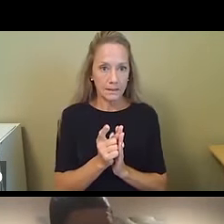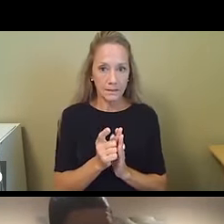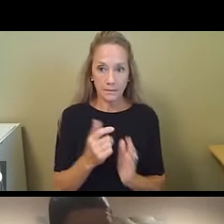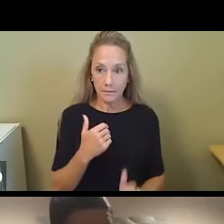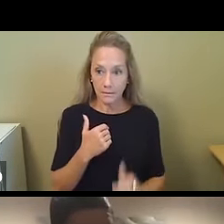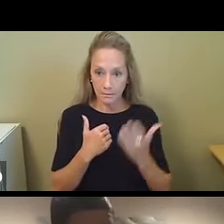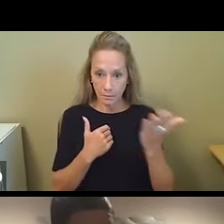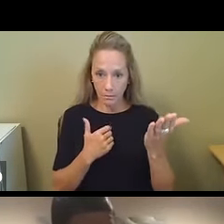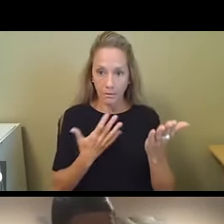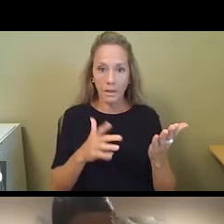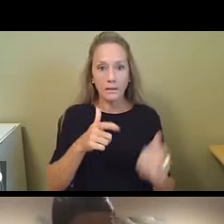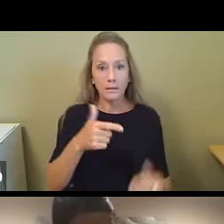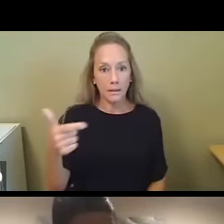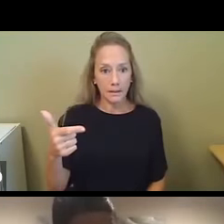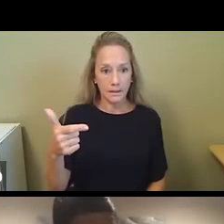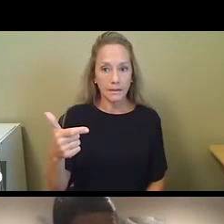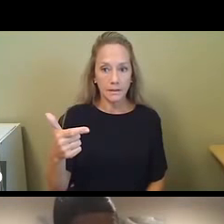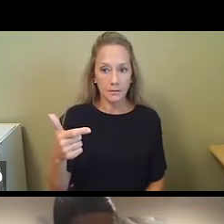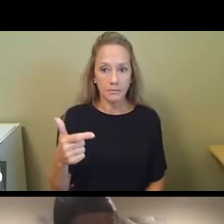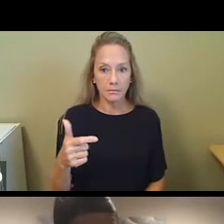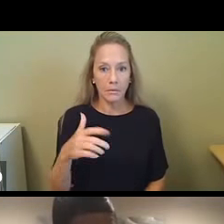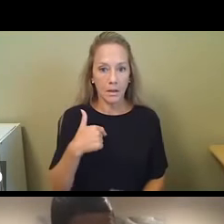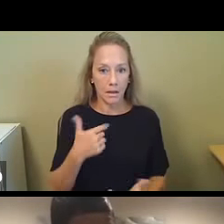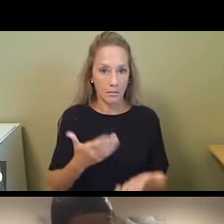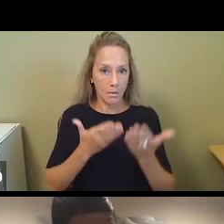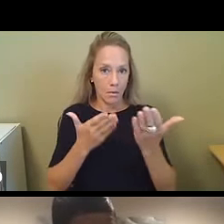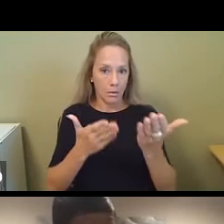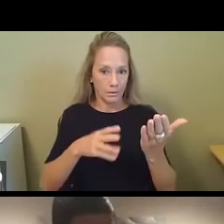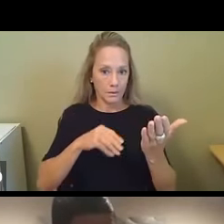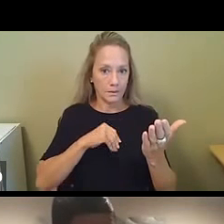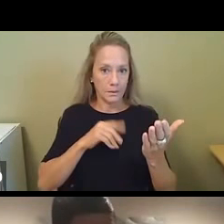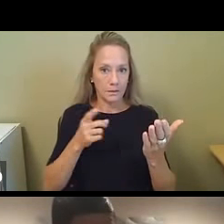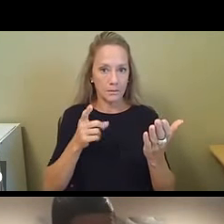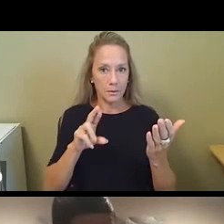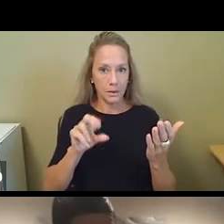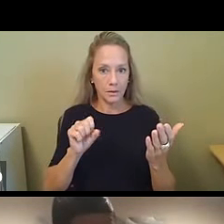please. I'll motion to accept.